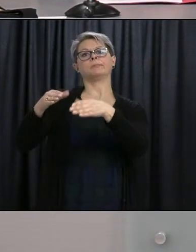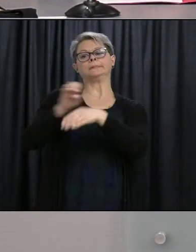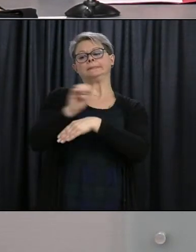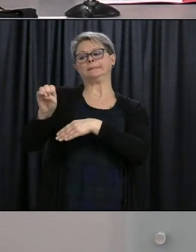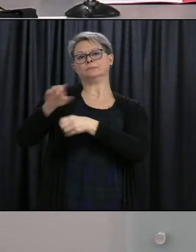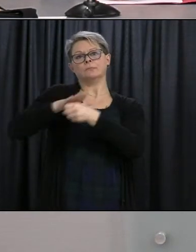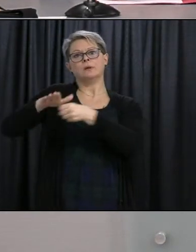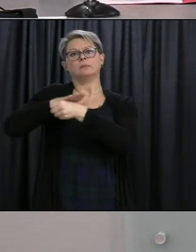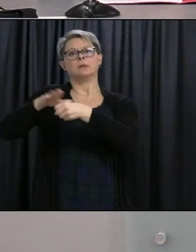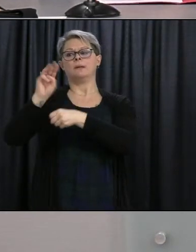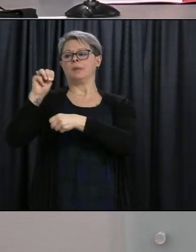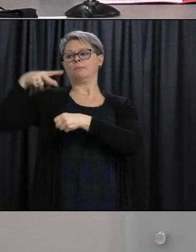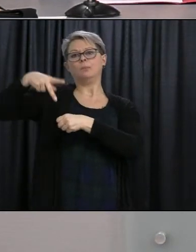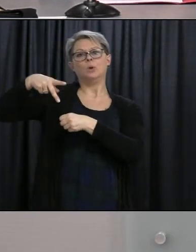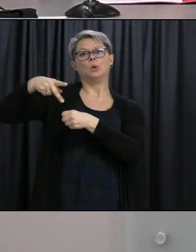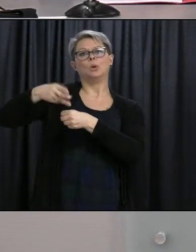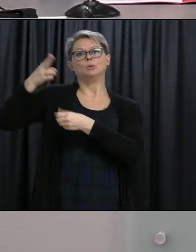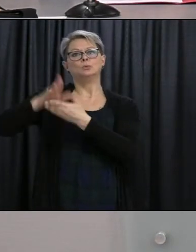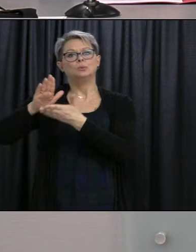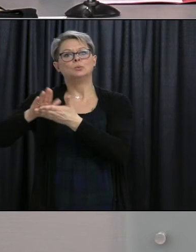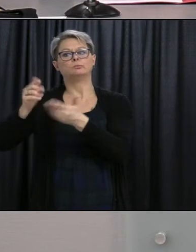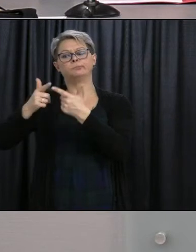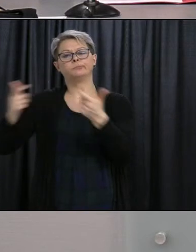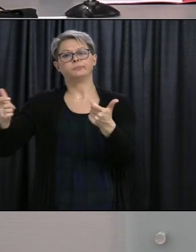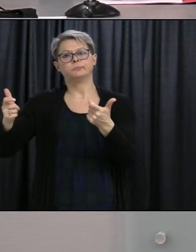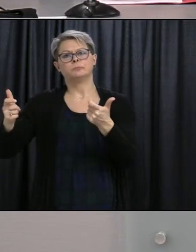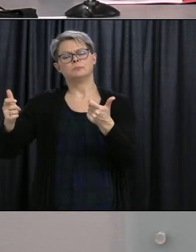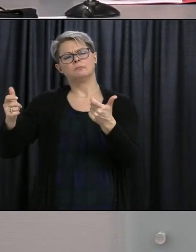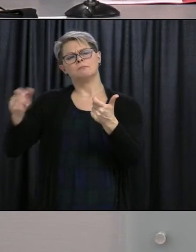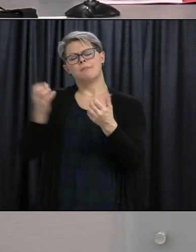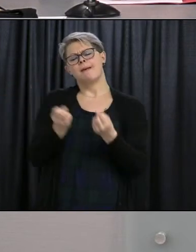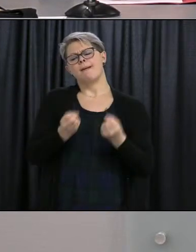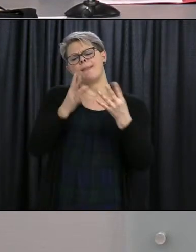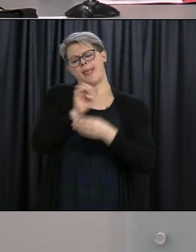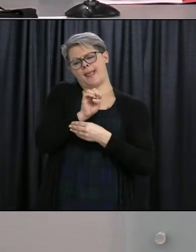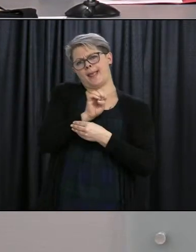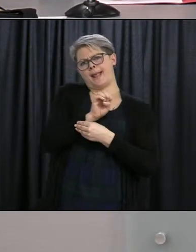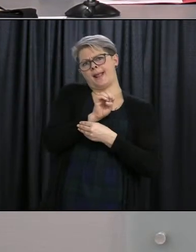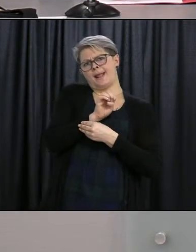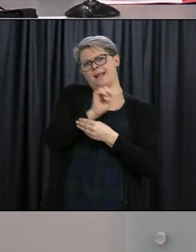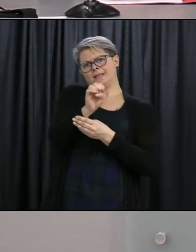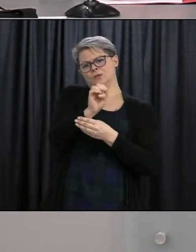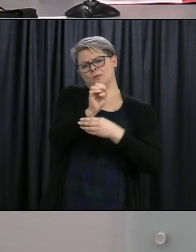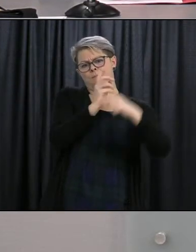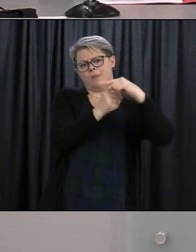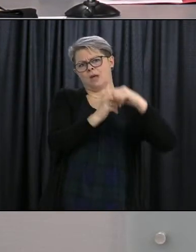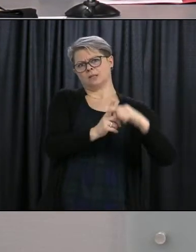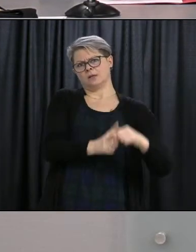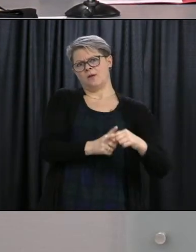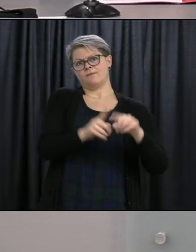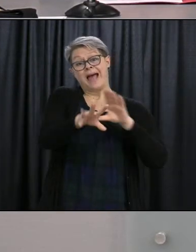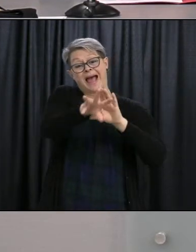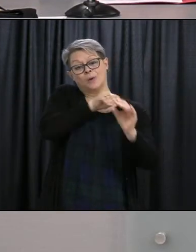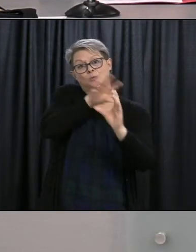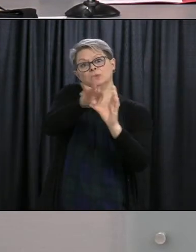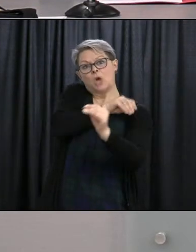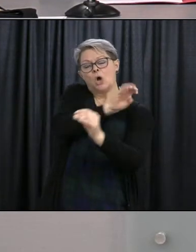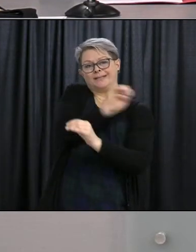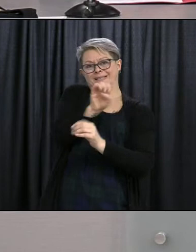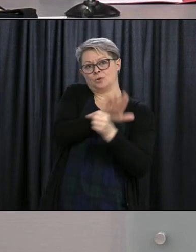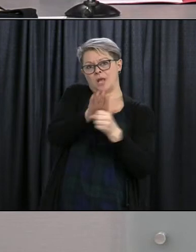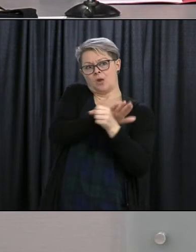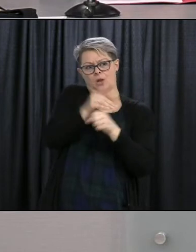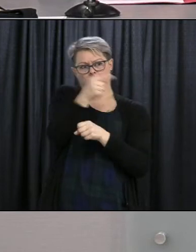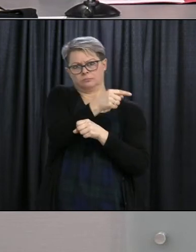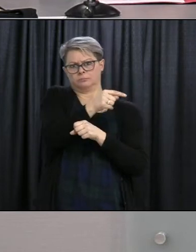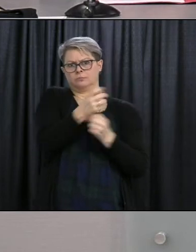you able to give us an idea how many of the cases in the eastern region are outside the metro area? So